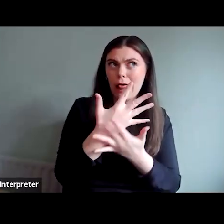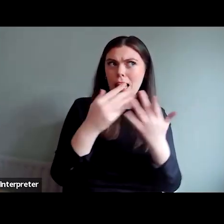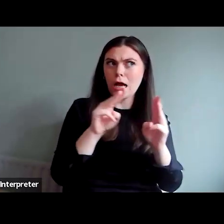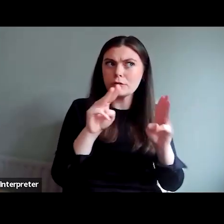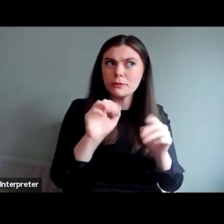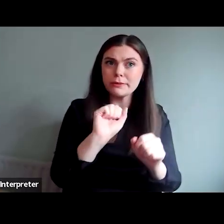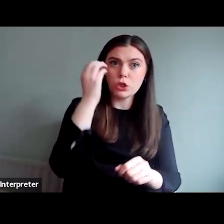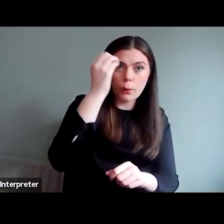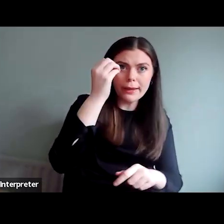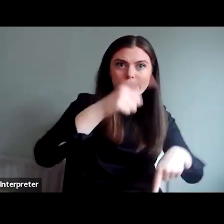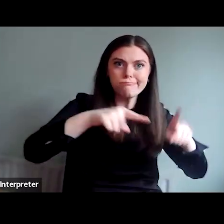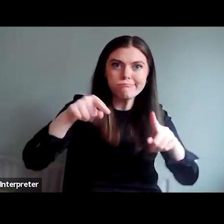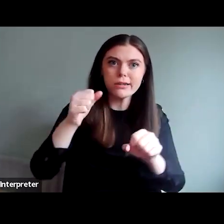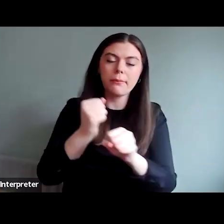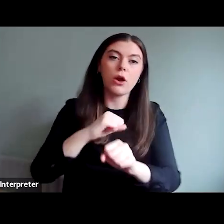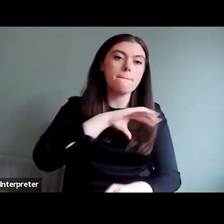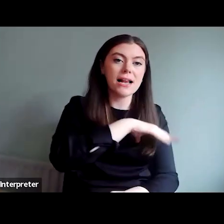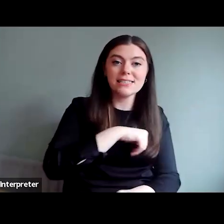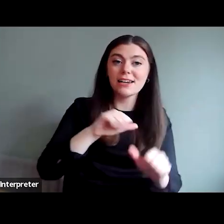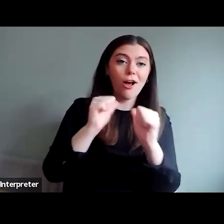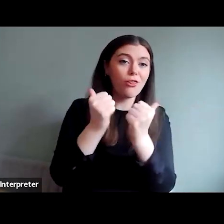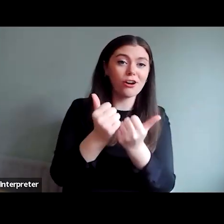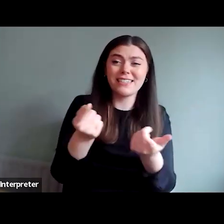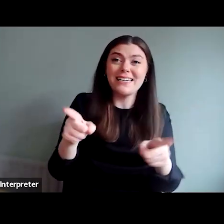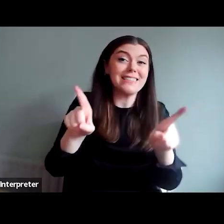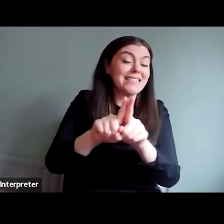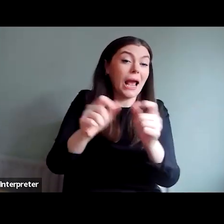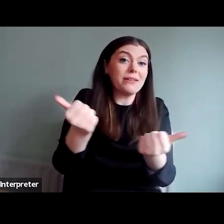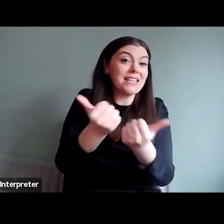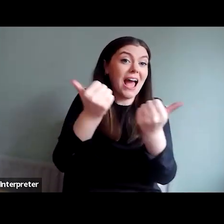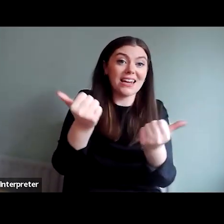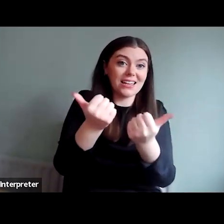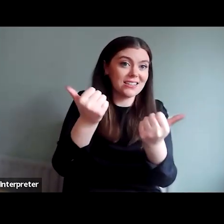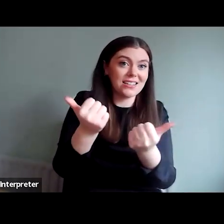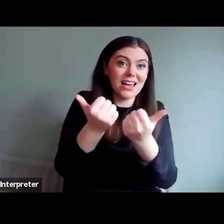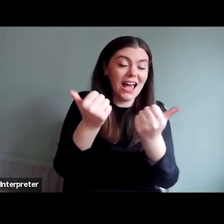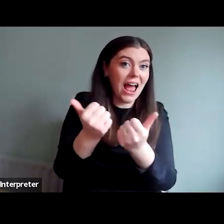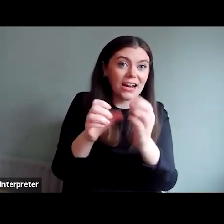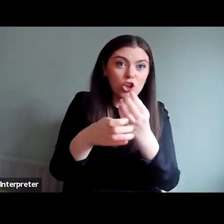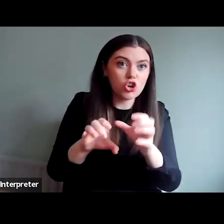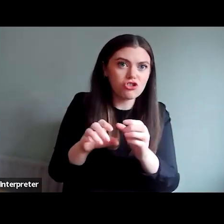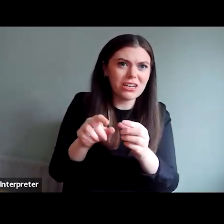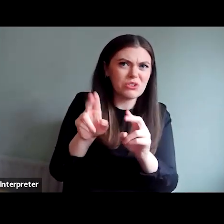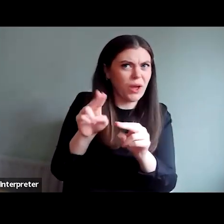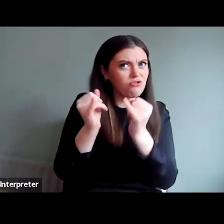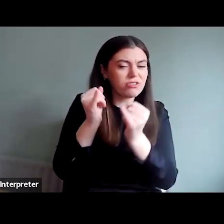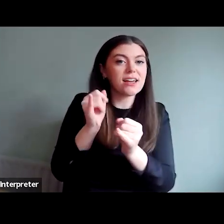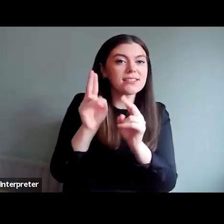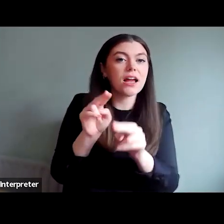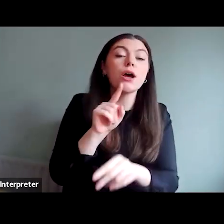have about the Palestinian Authority and so on, like any other country and any other power structure. But the visit to the community